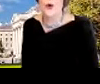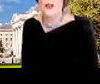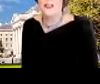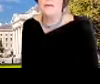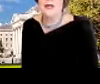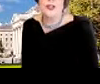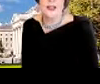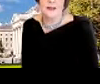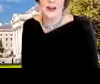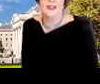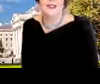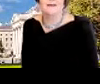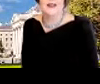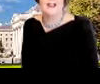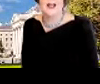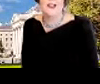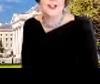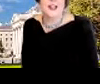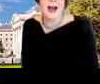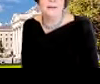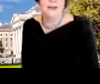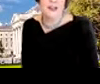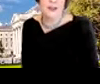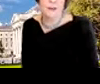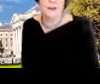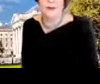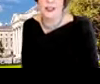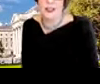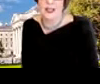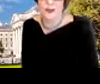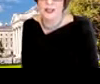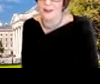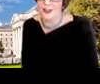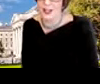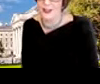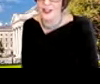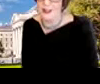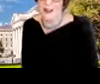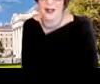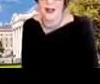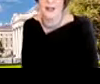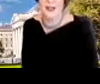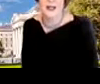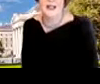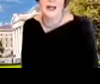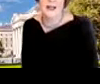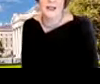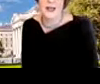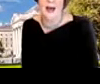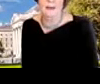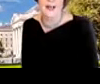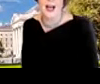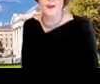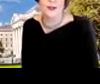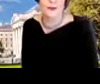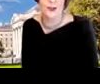So what did it mean to get the vaccine? Delighted and happy. This is what people with intellectual disability had to say themselves. Delighted and